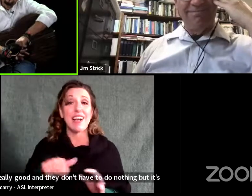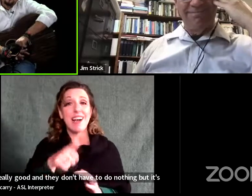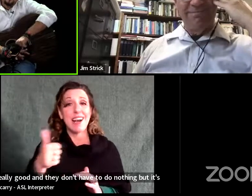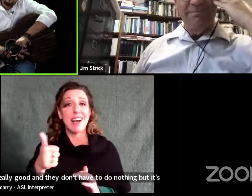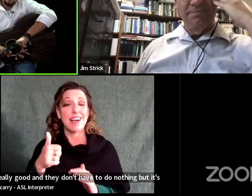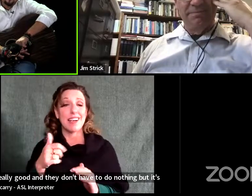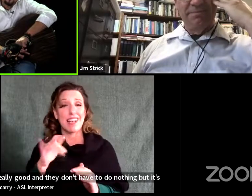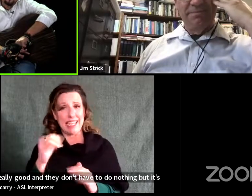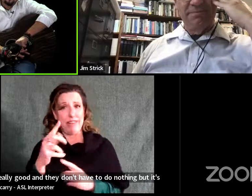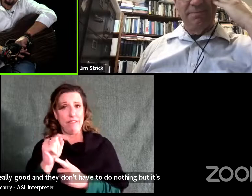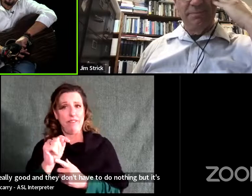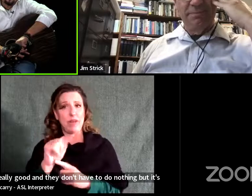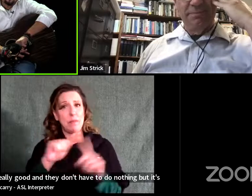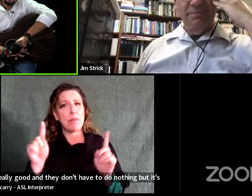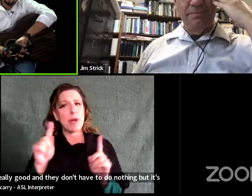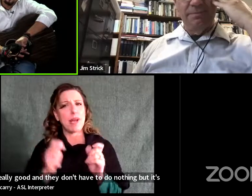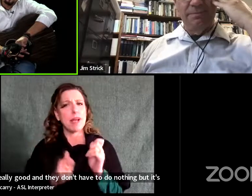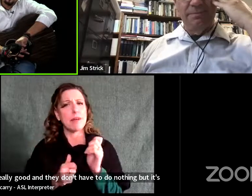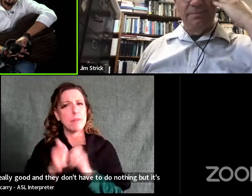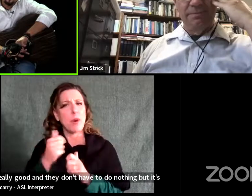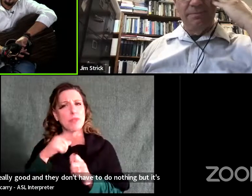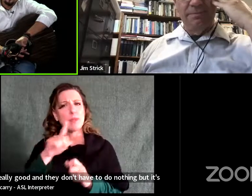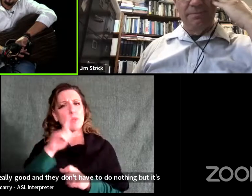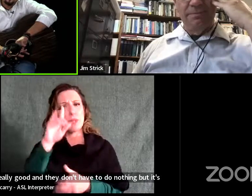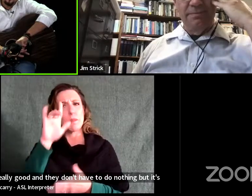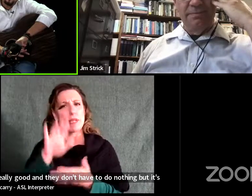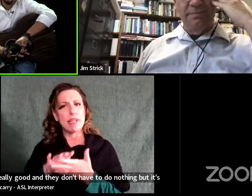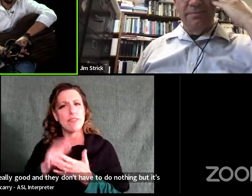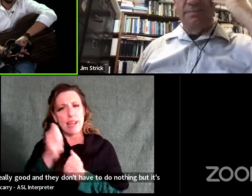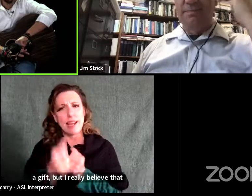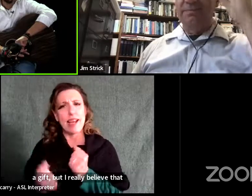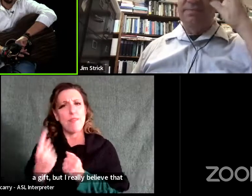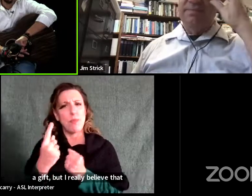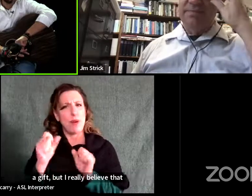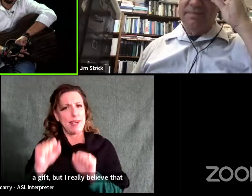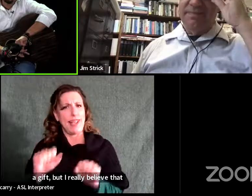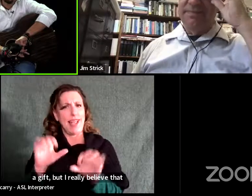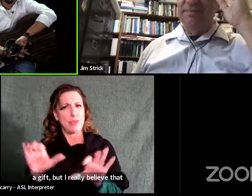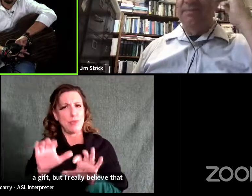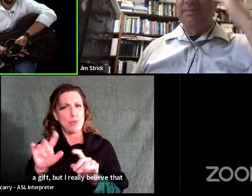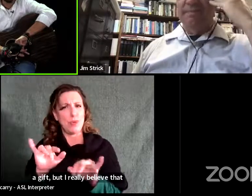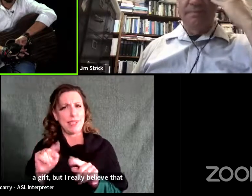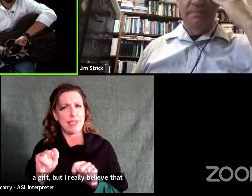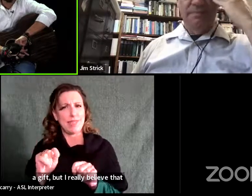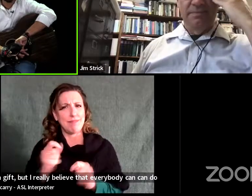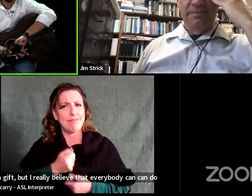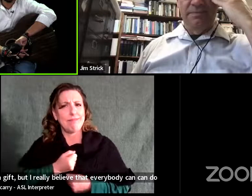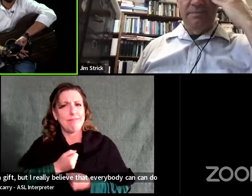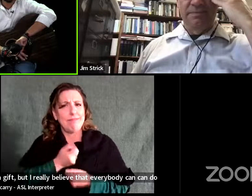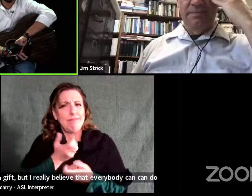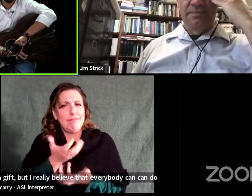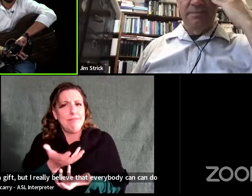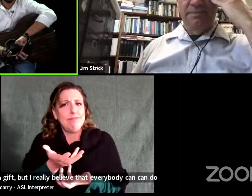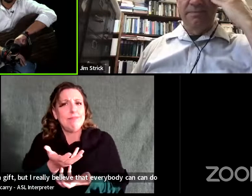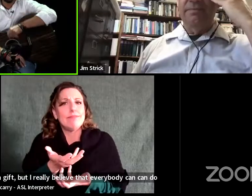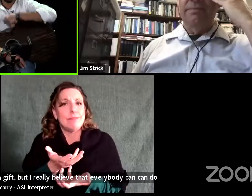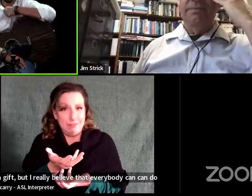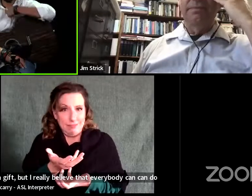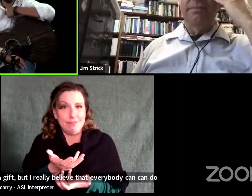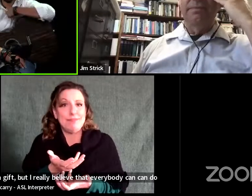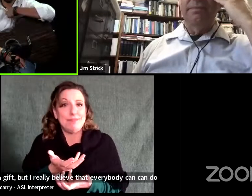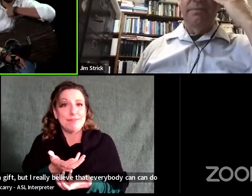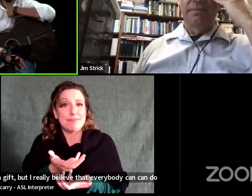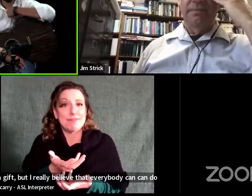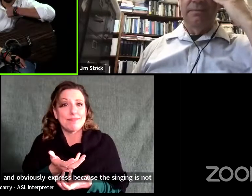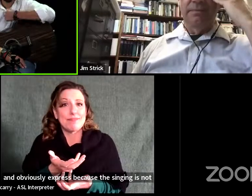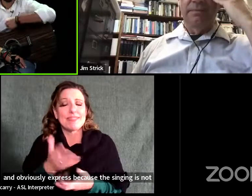gift. But I really believe that everybody can do and obviously express, because the singing is not